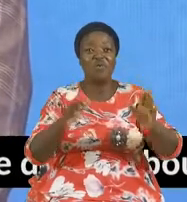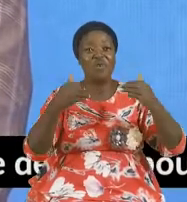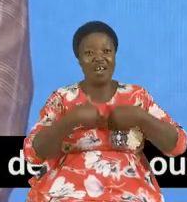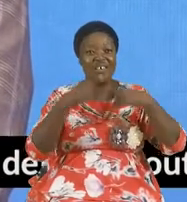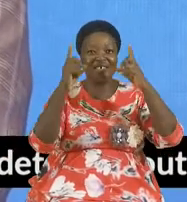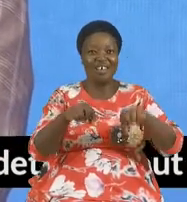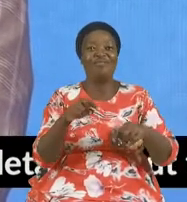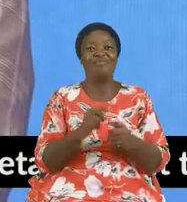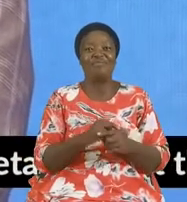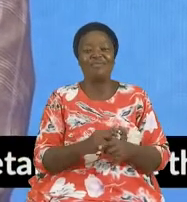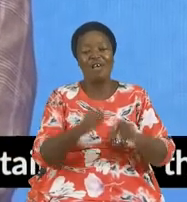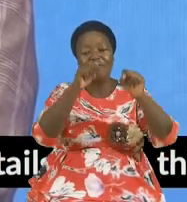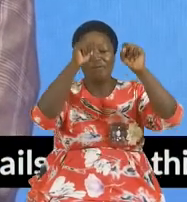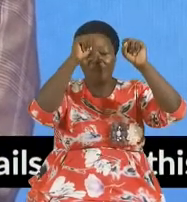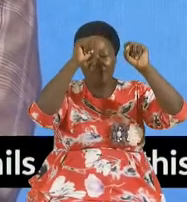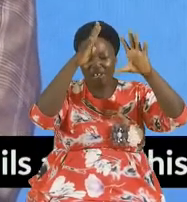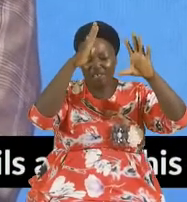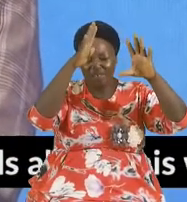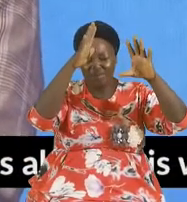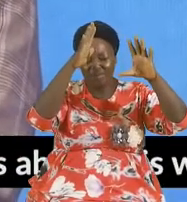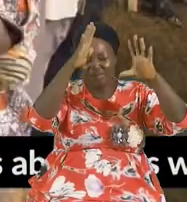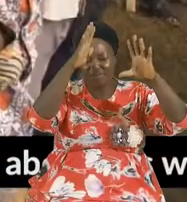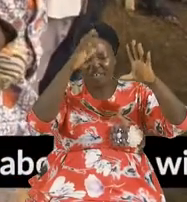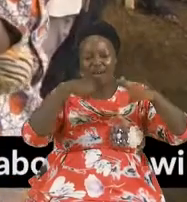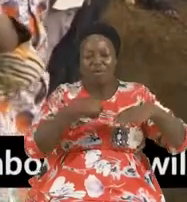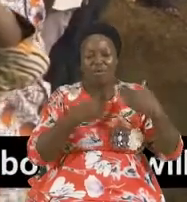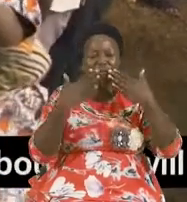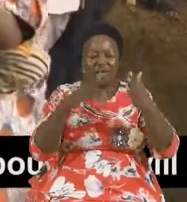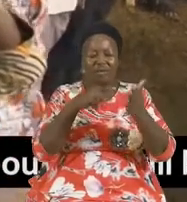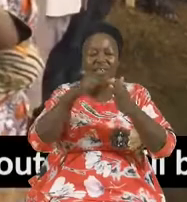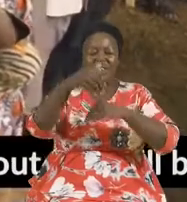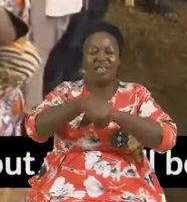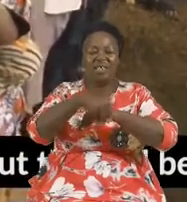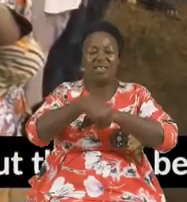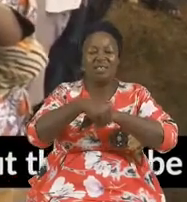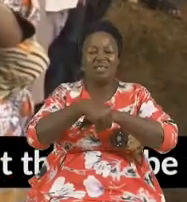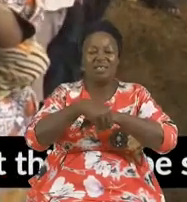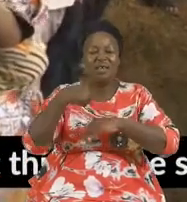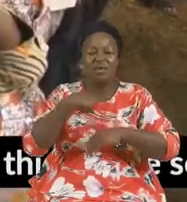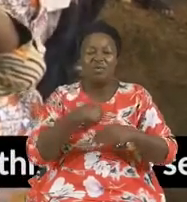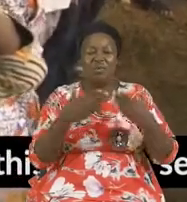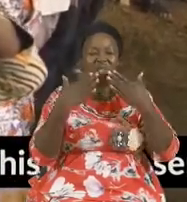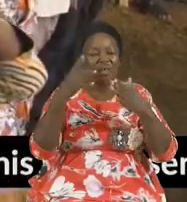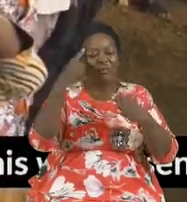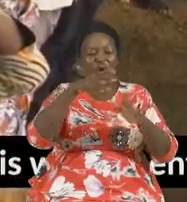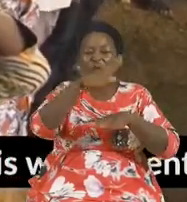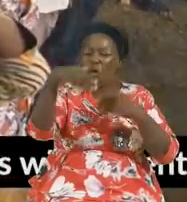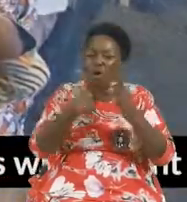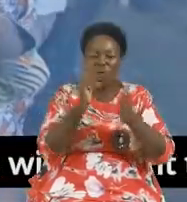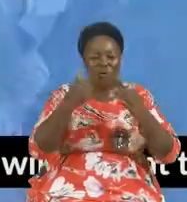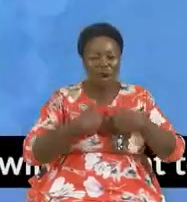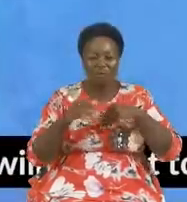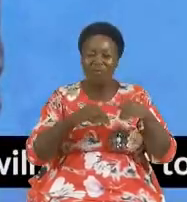God. Your own miracle has come. Father, we thank you